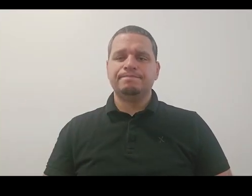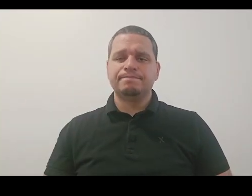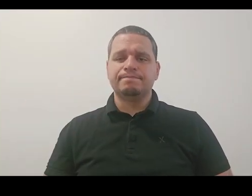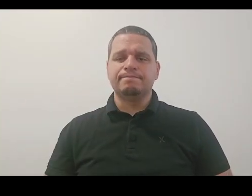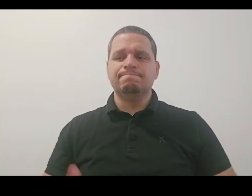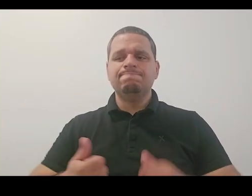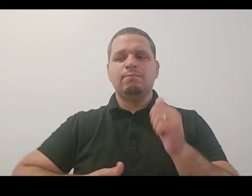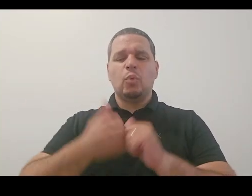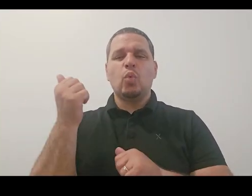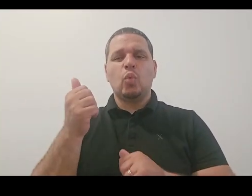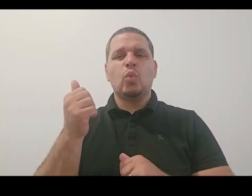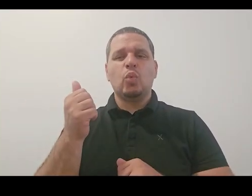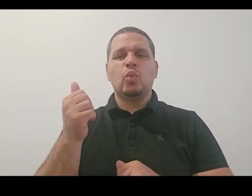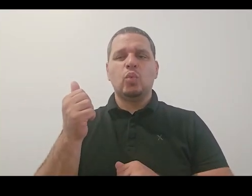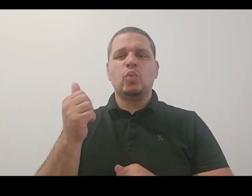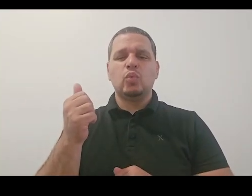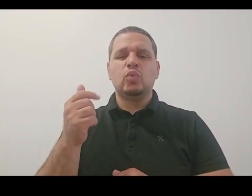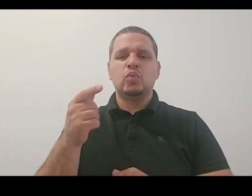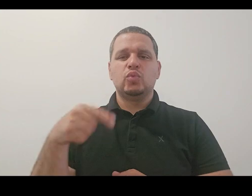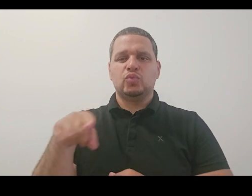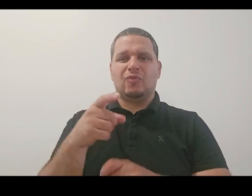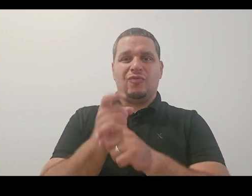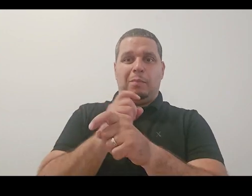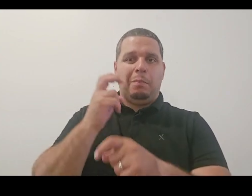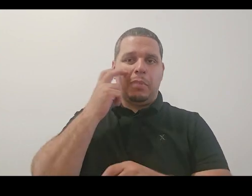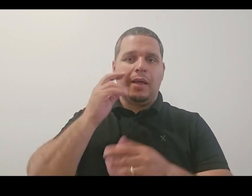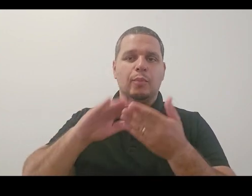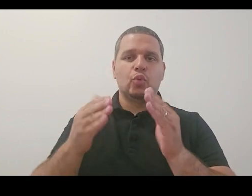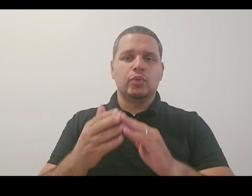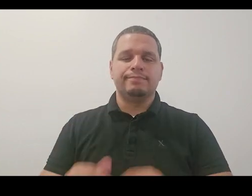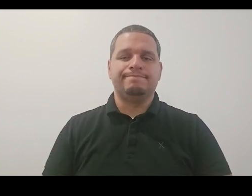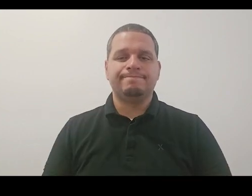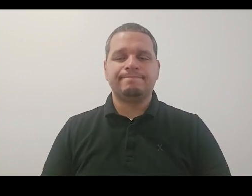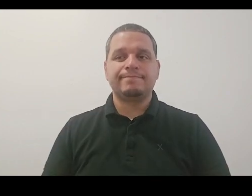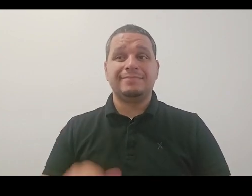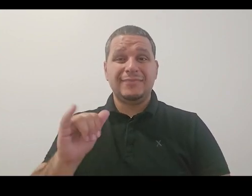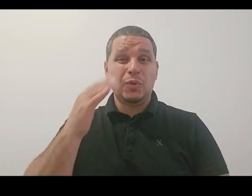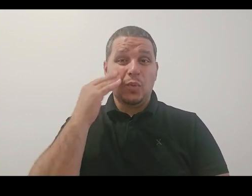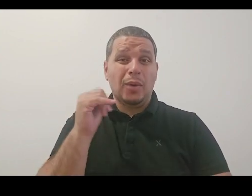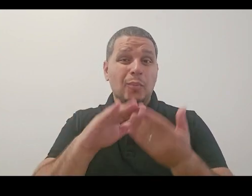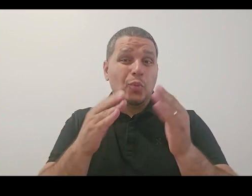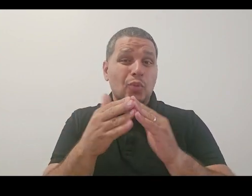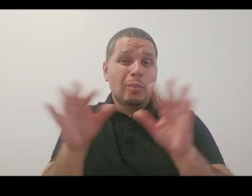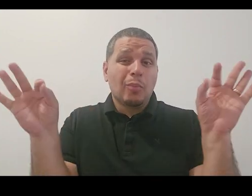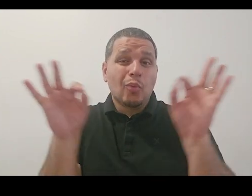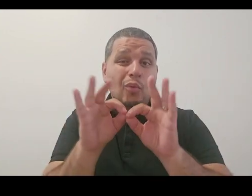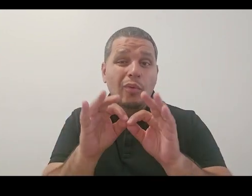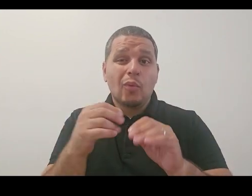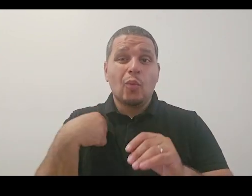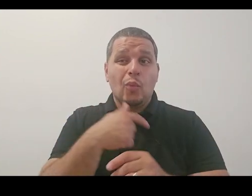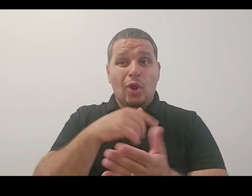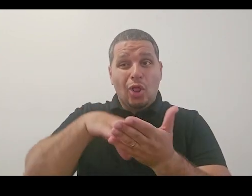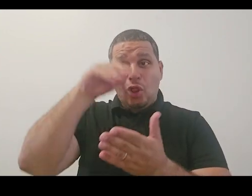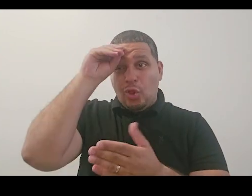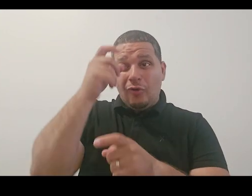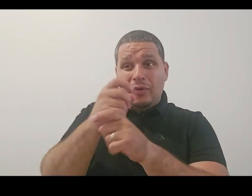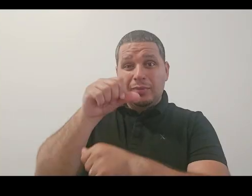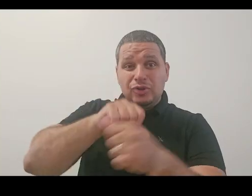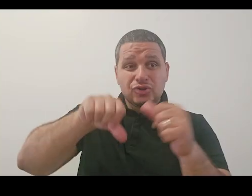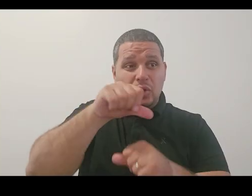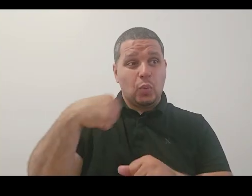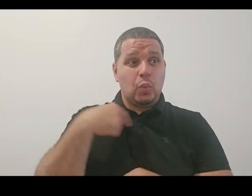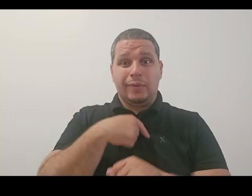most of them have come from a community. Uh, and that's why a community is so important because we learn from each other, we innovate